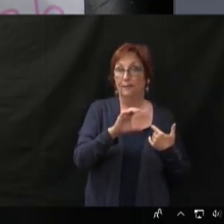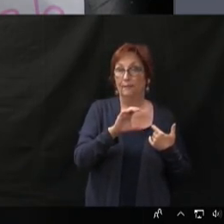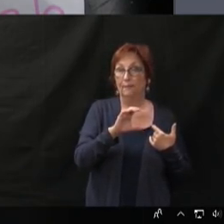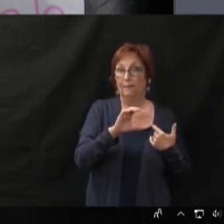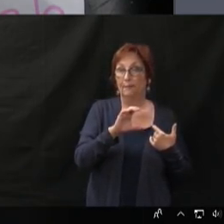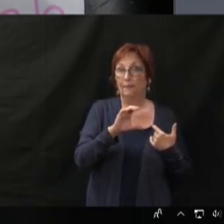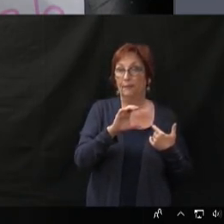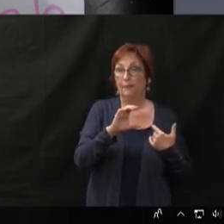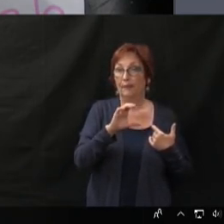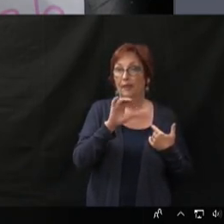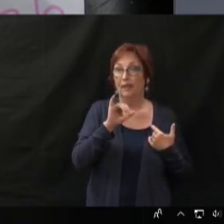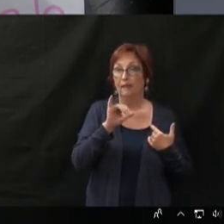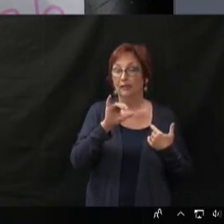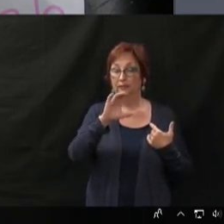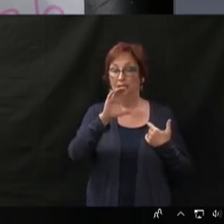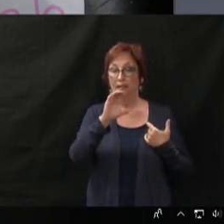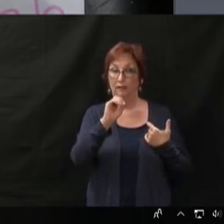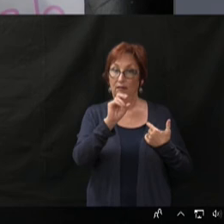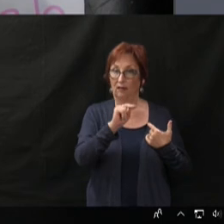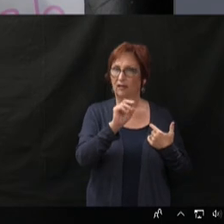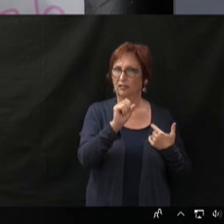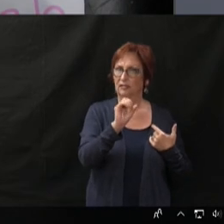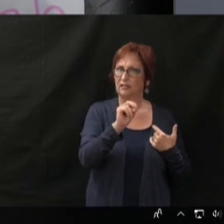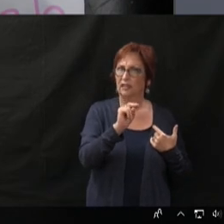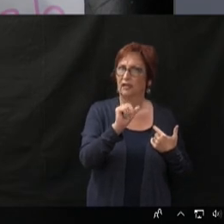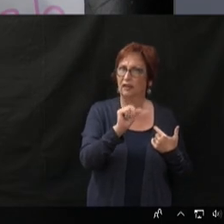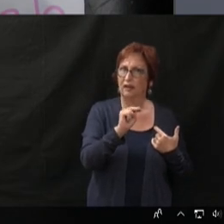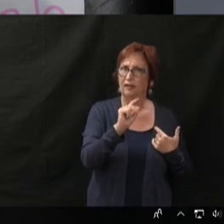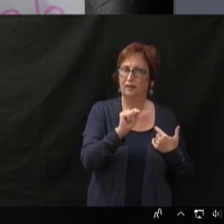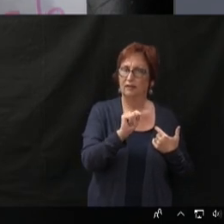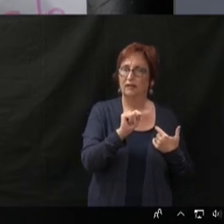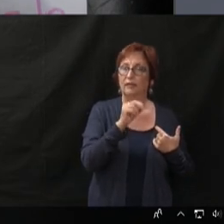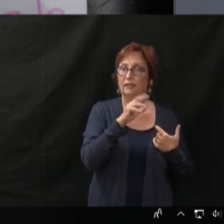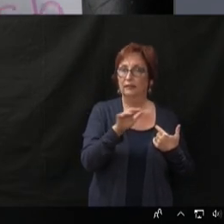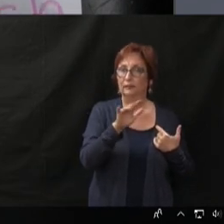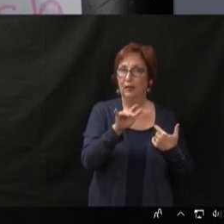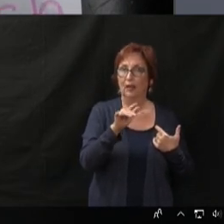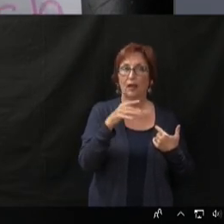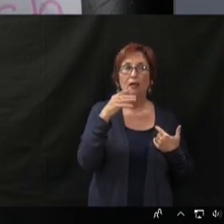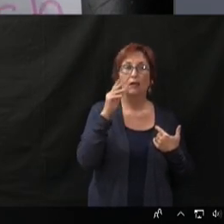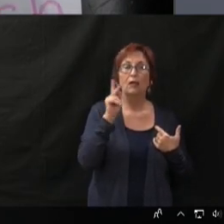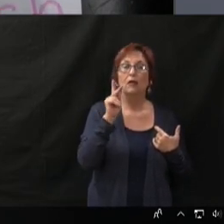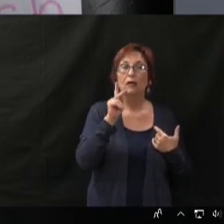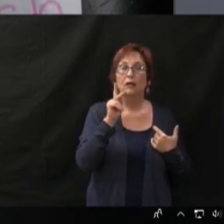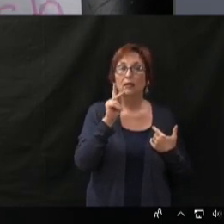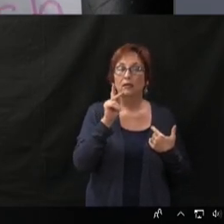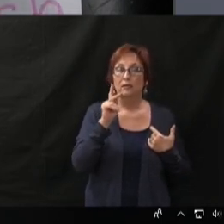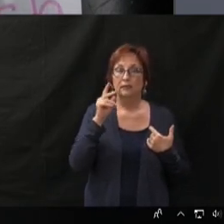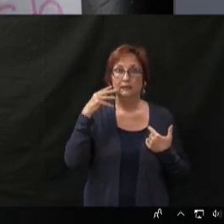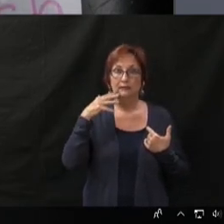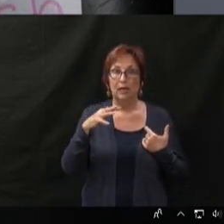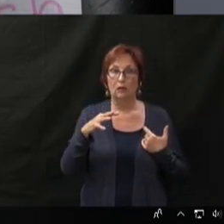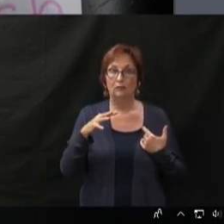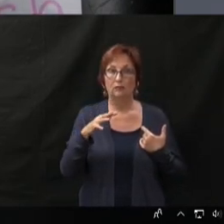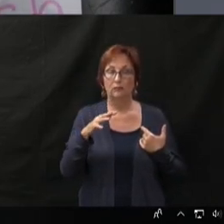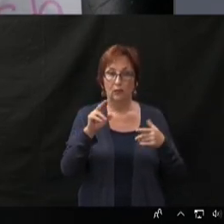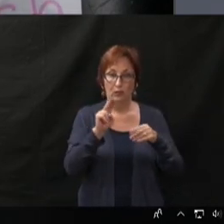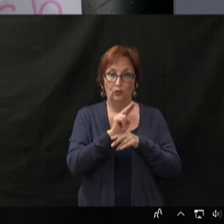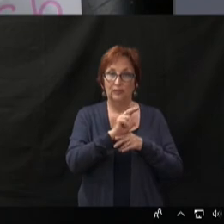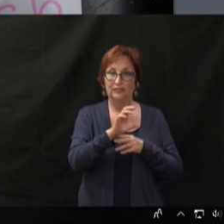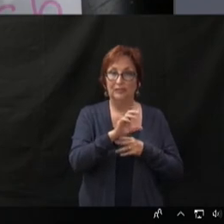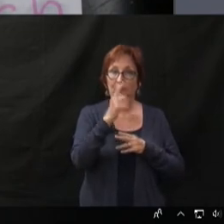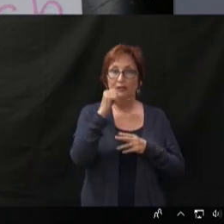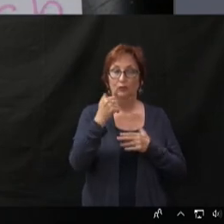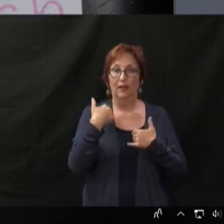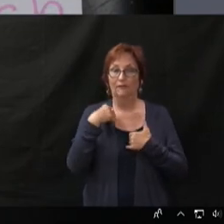which is a consonant, to spell the k sound. I'm spelling the k sound with a C. I'm sorry, because there's an